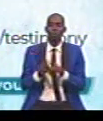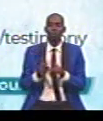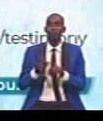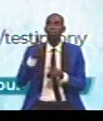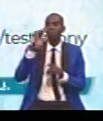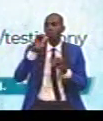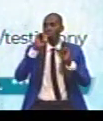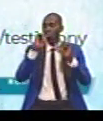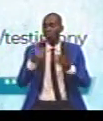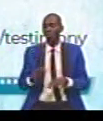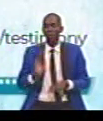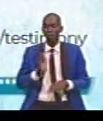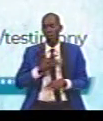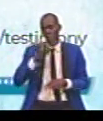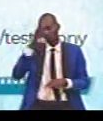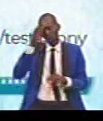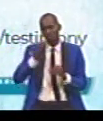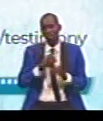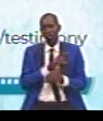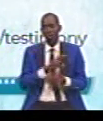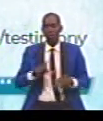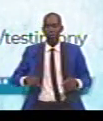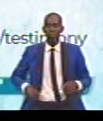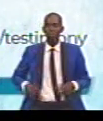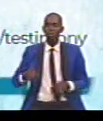Lord, Pastor W.F. Kumuyi.